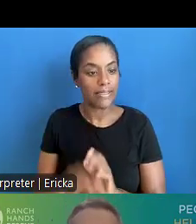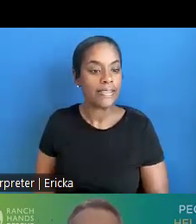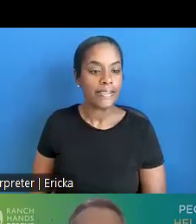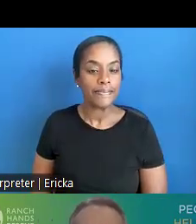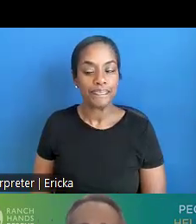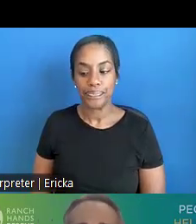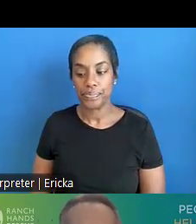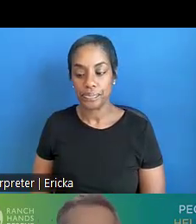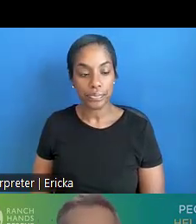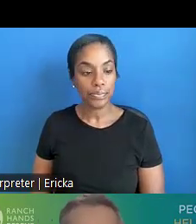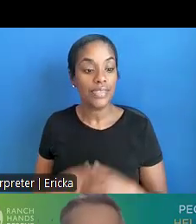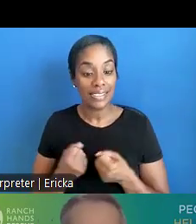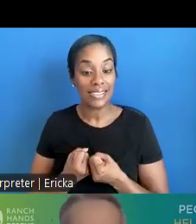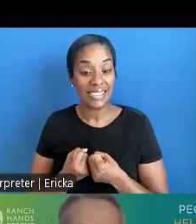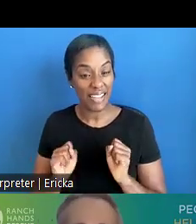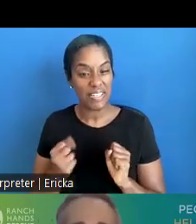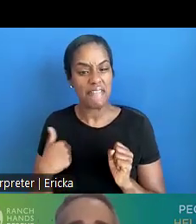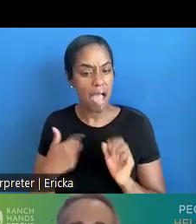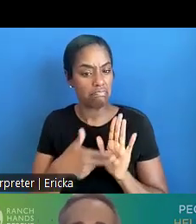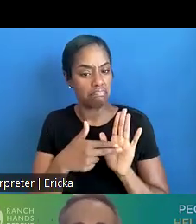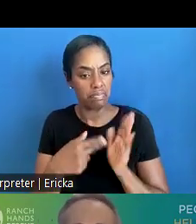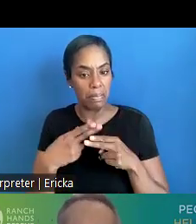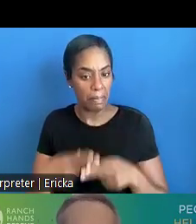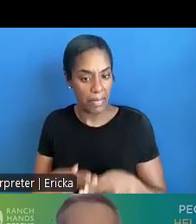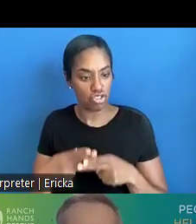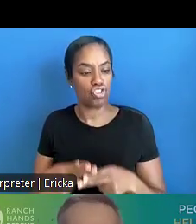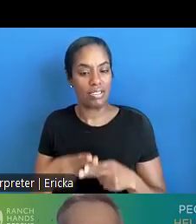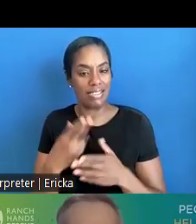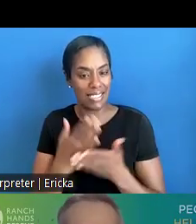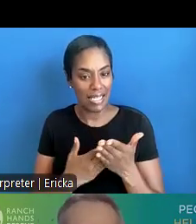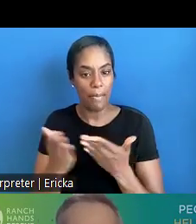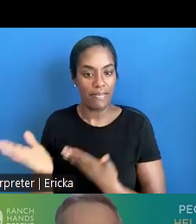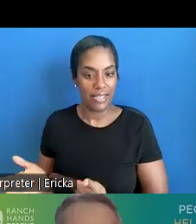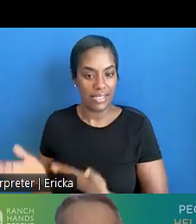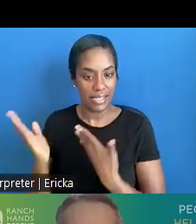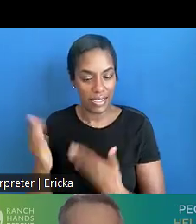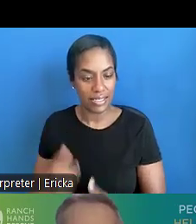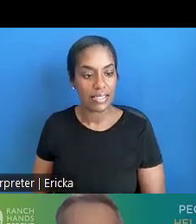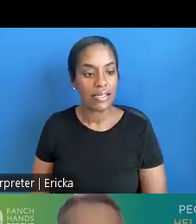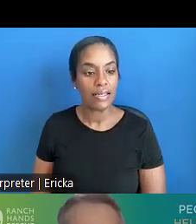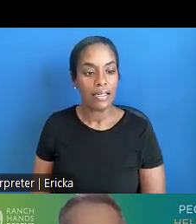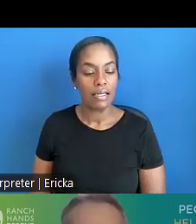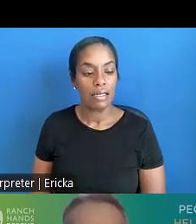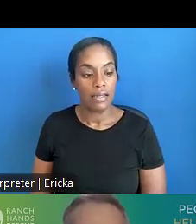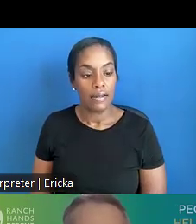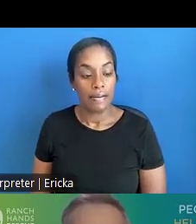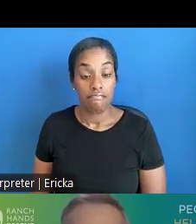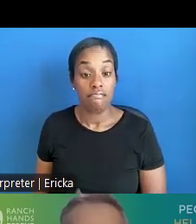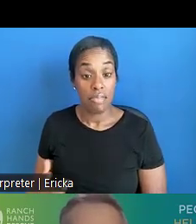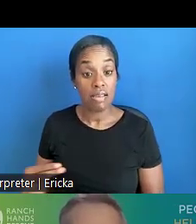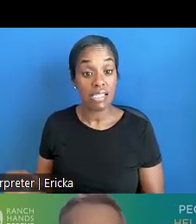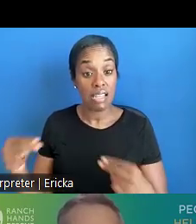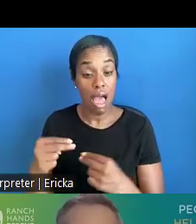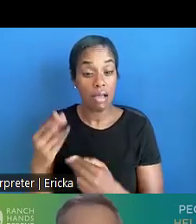Again, safety. I've highlighted some of these things. What I want to note on this slide as you read through it that